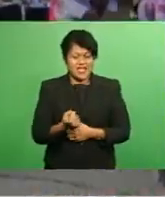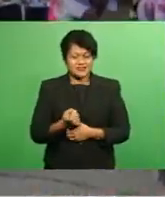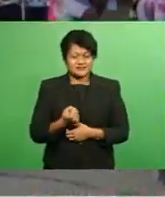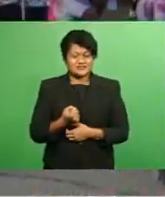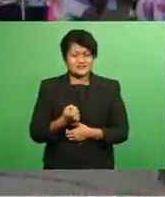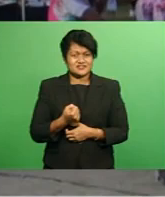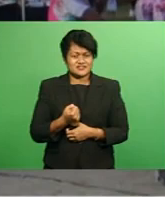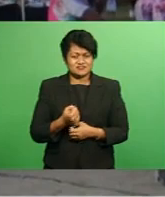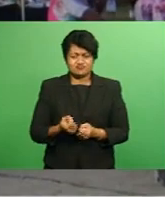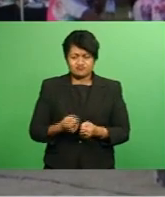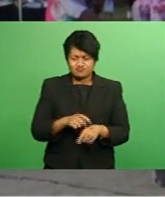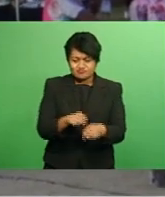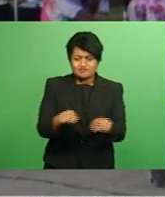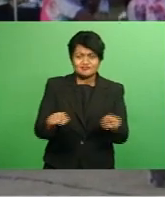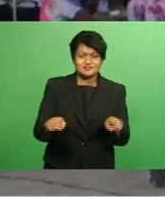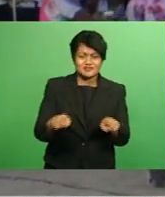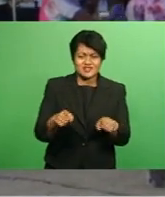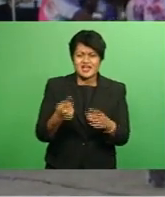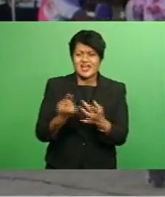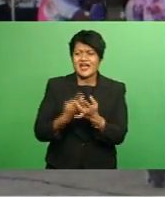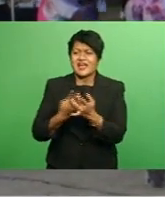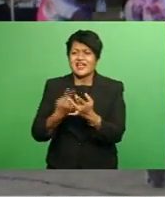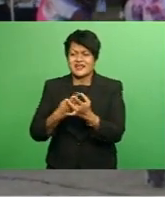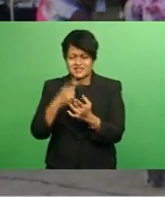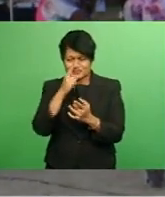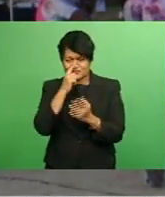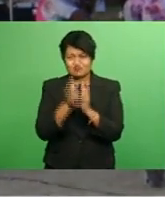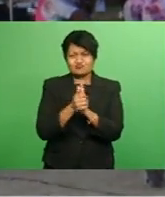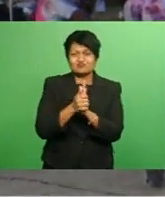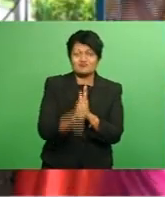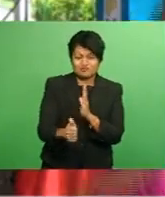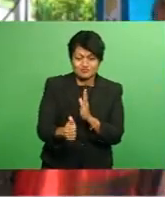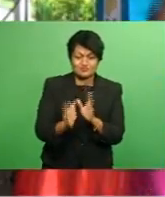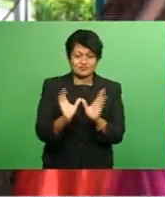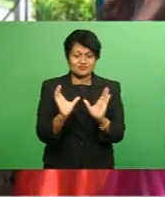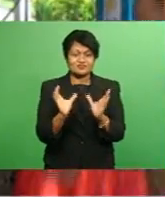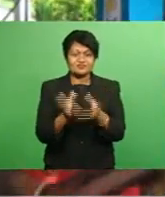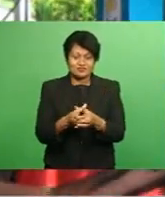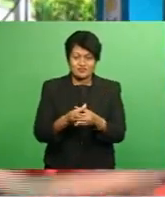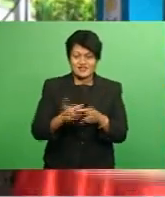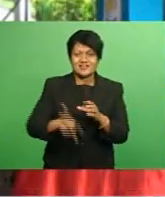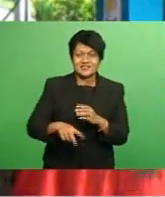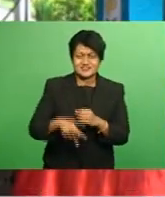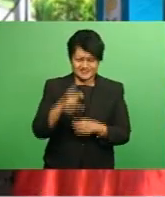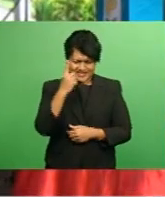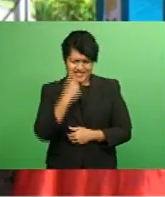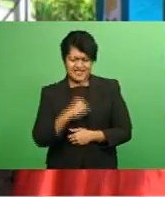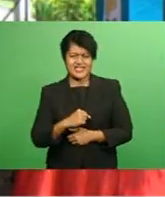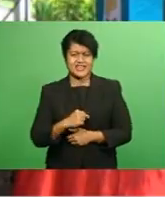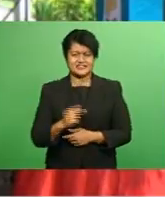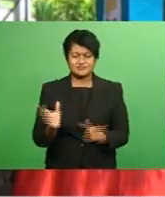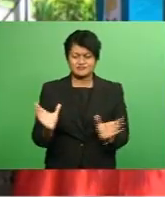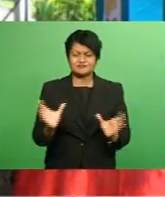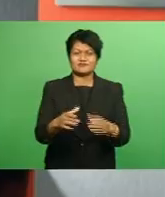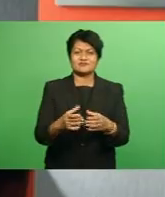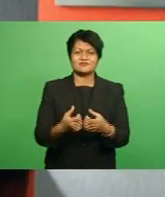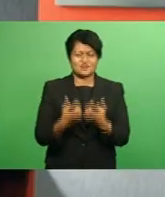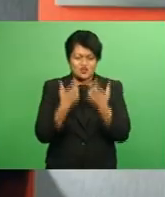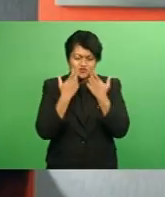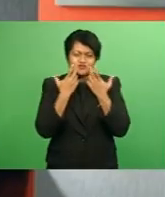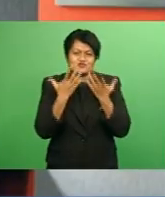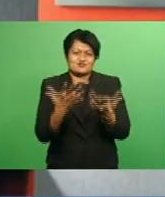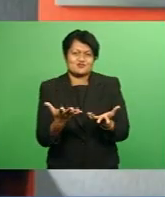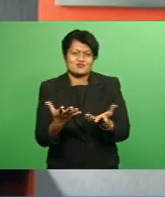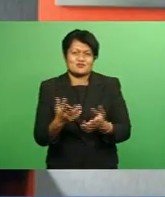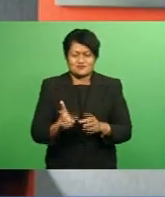less-known talent groups to show what they can do best. He says such groups will be in the limelight during the Holi Masti event. Some of